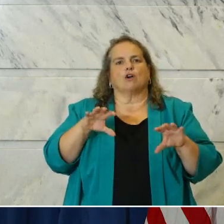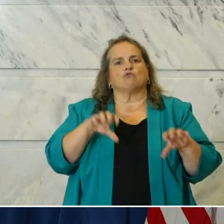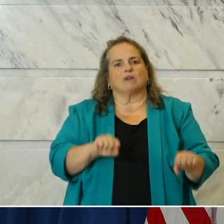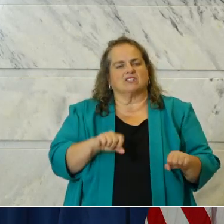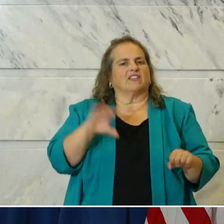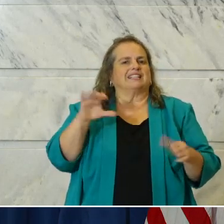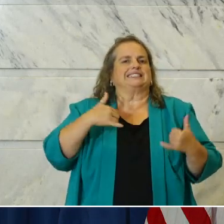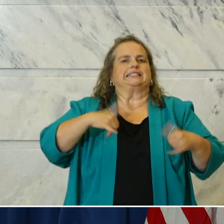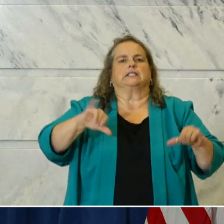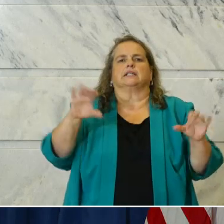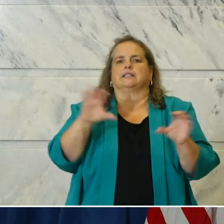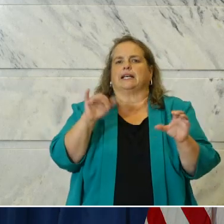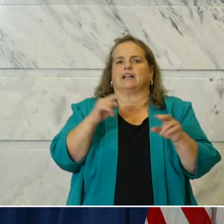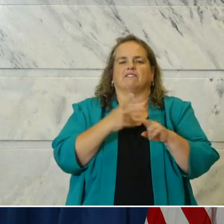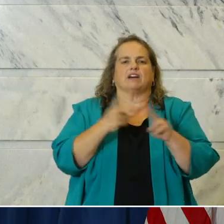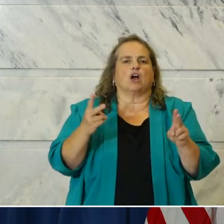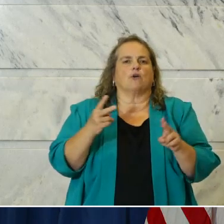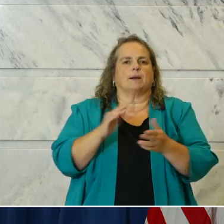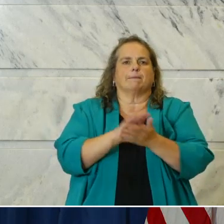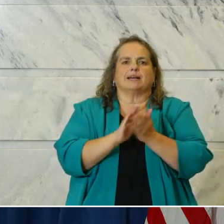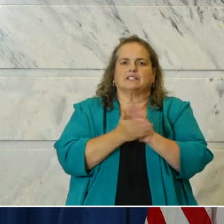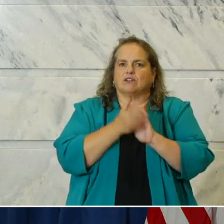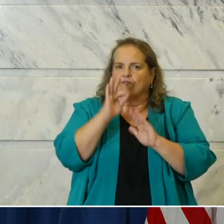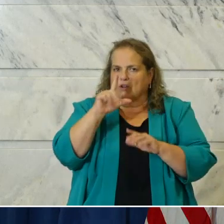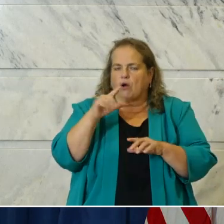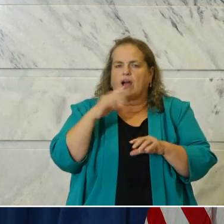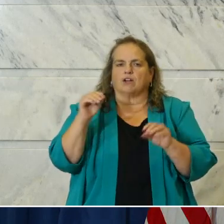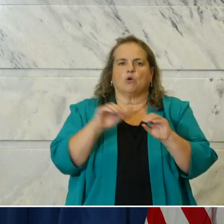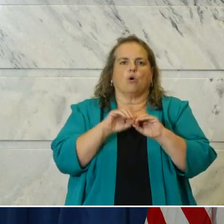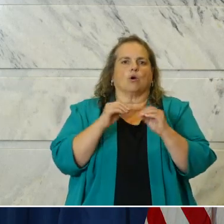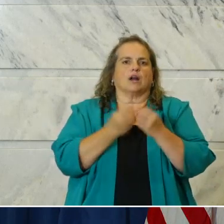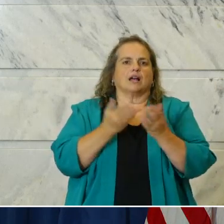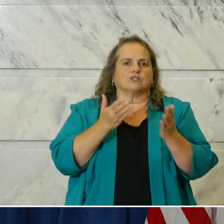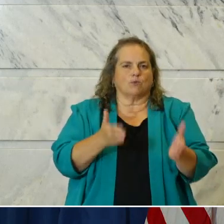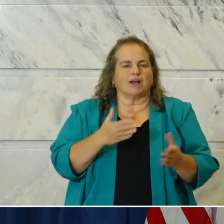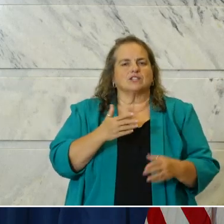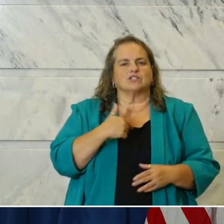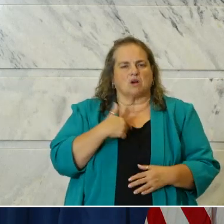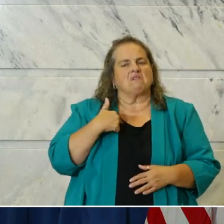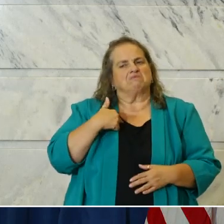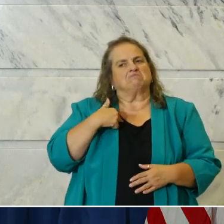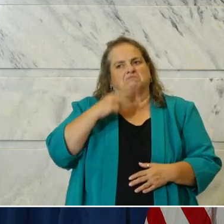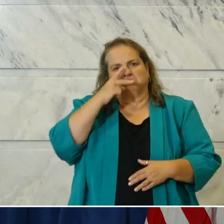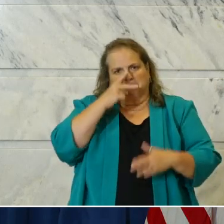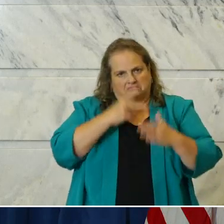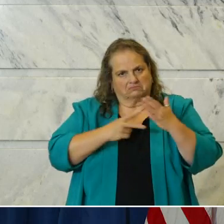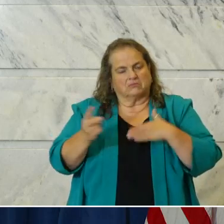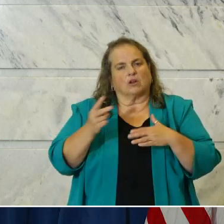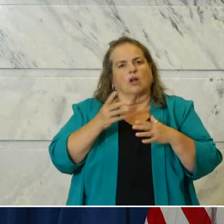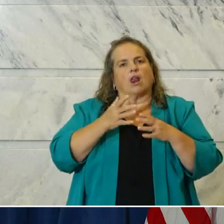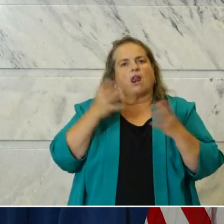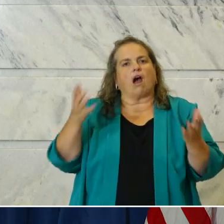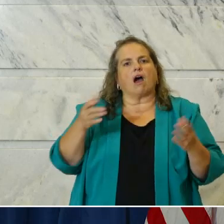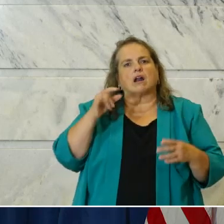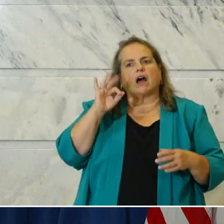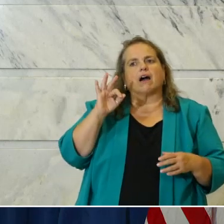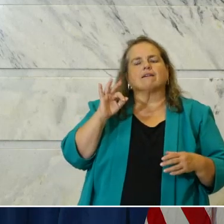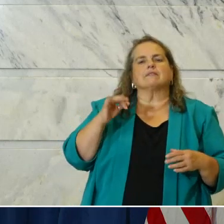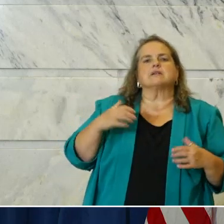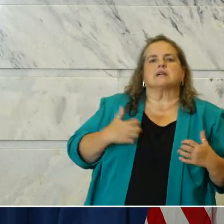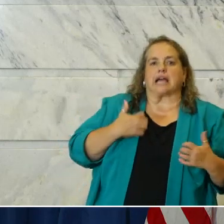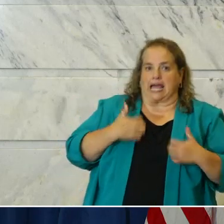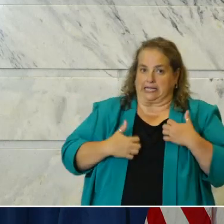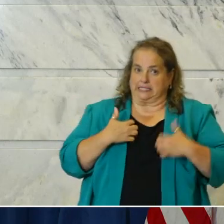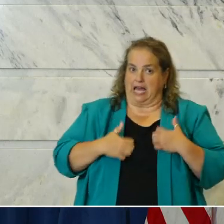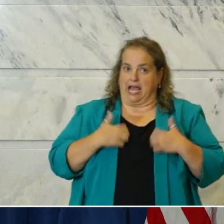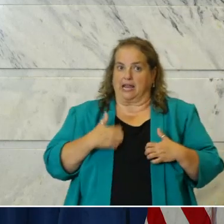very peaceful and organized way. And so I anticipate that while there is a lot of consternation or anxiety